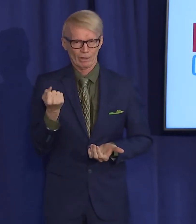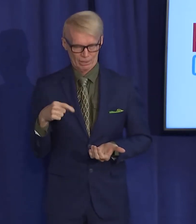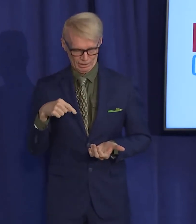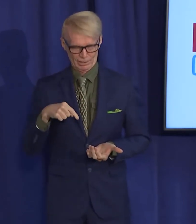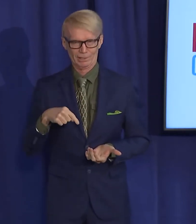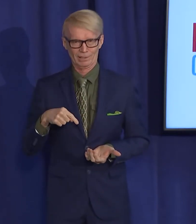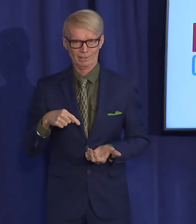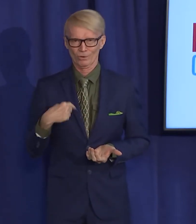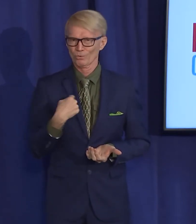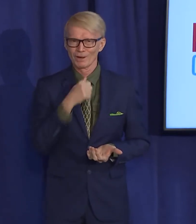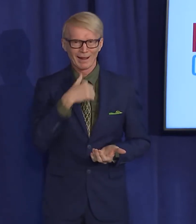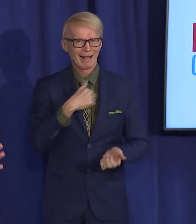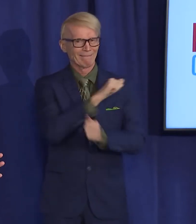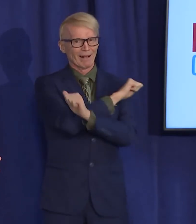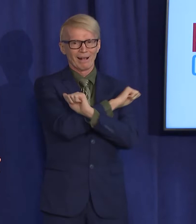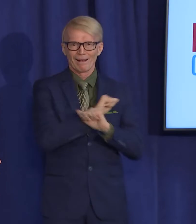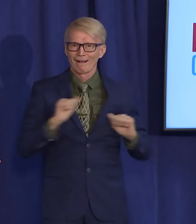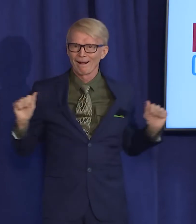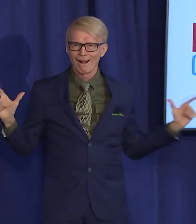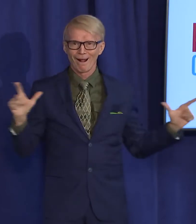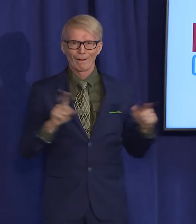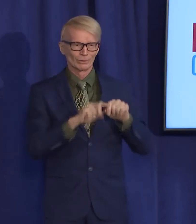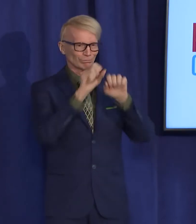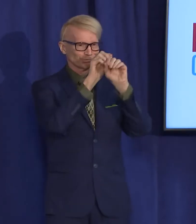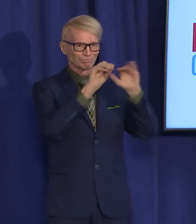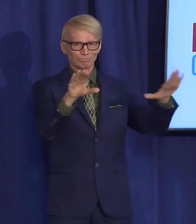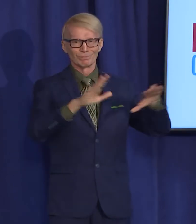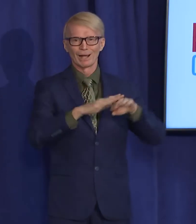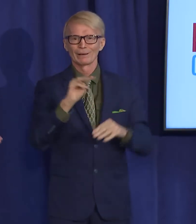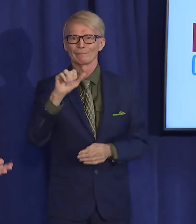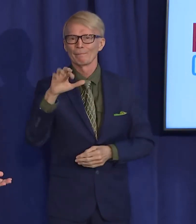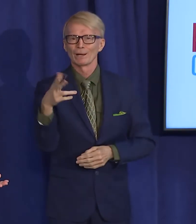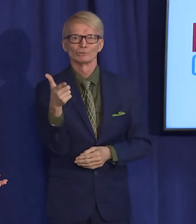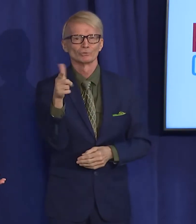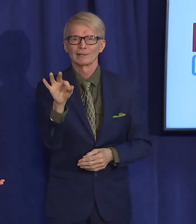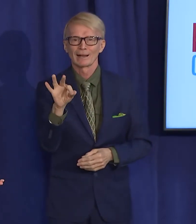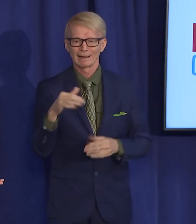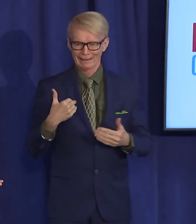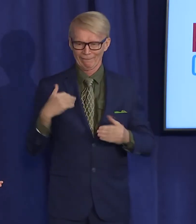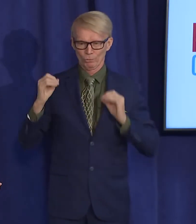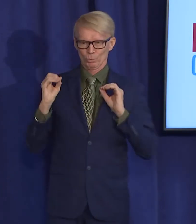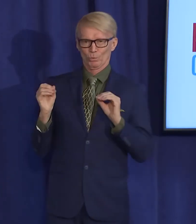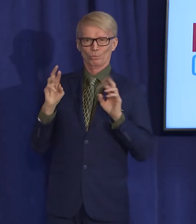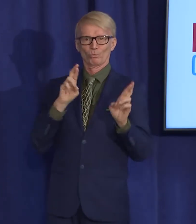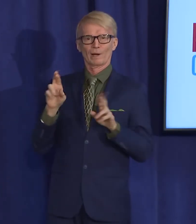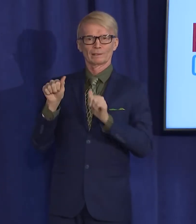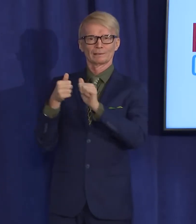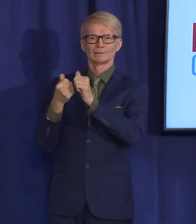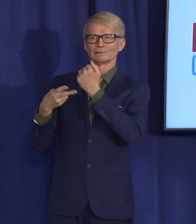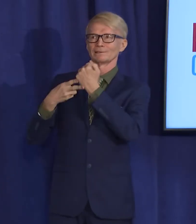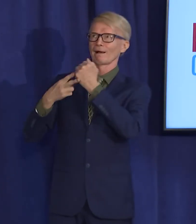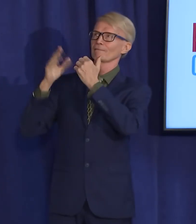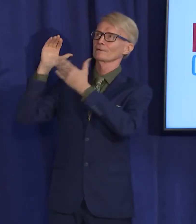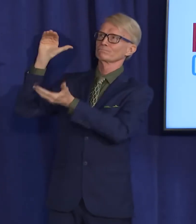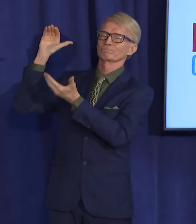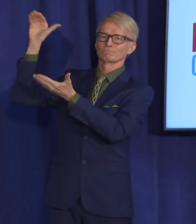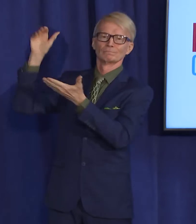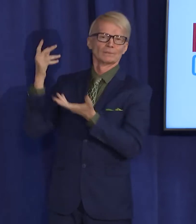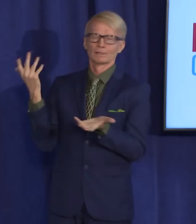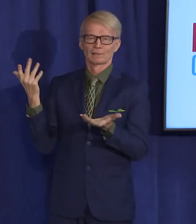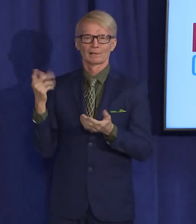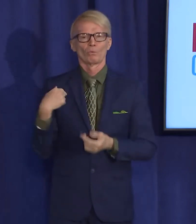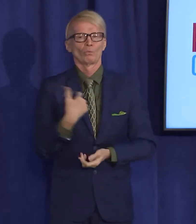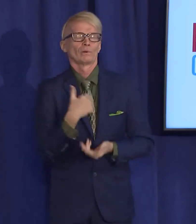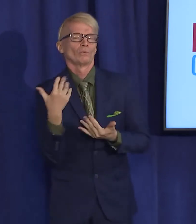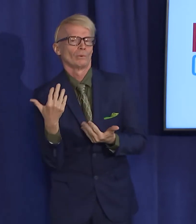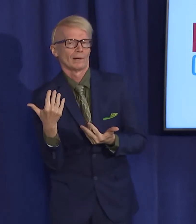large amount of vaccine to release onto ZocDoc on March 29th because we have no vaccine sitting on shelves. And while you should continue to